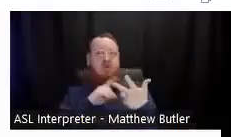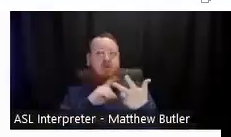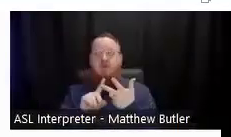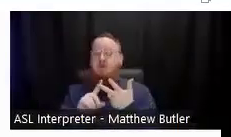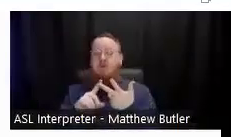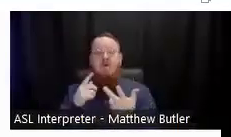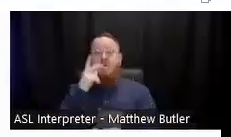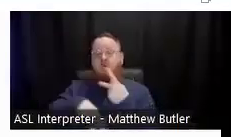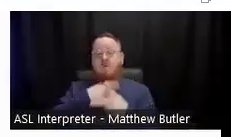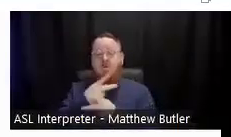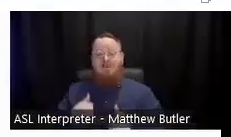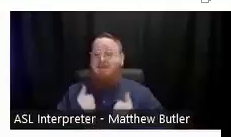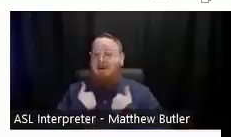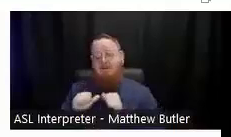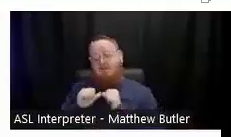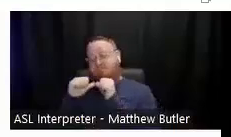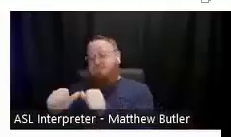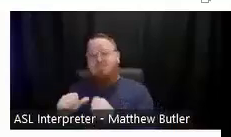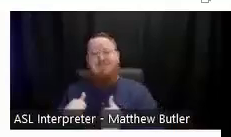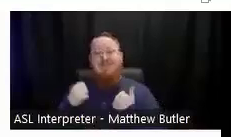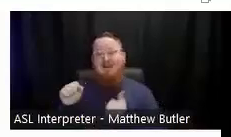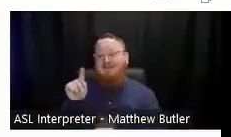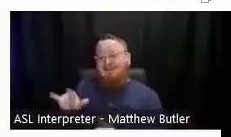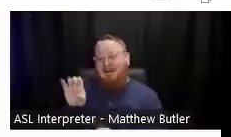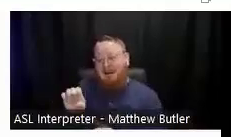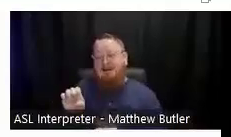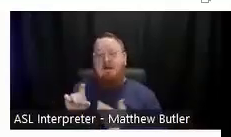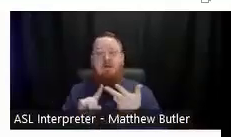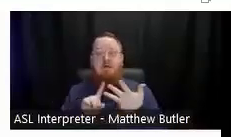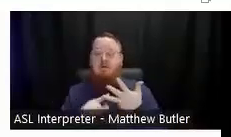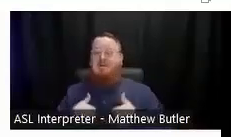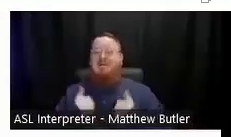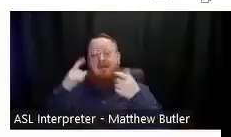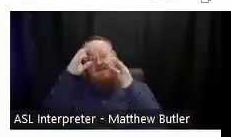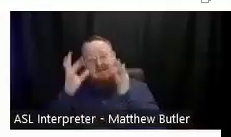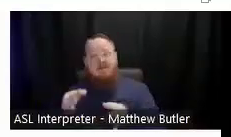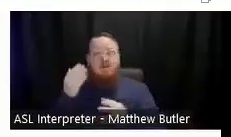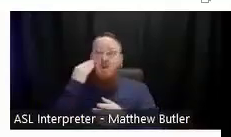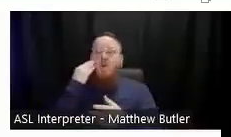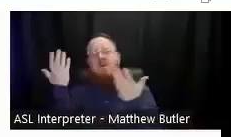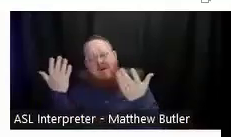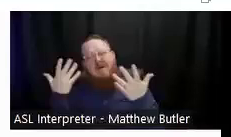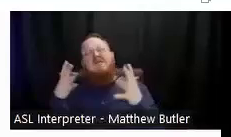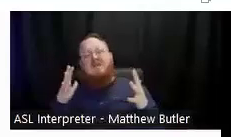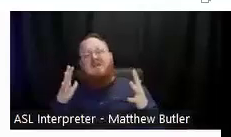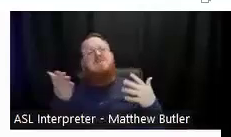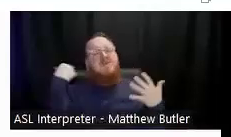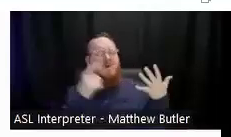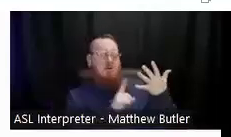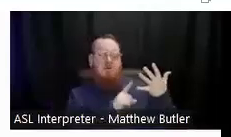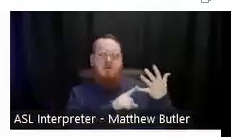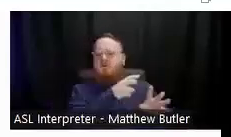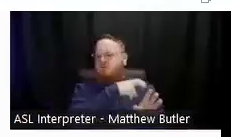want, make decisions about their lives. We talked about those transition decisions, but there are lots of other decisions, aren't there, about